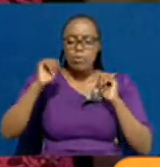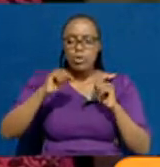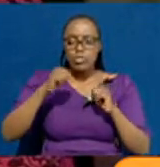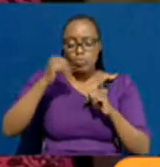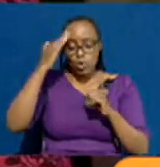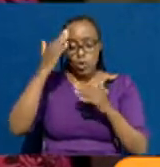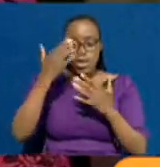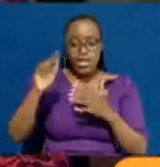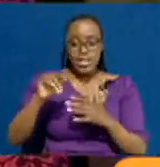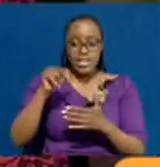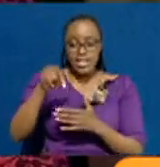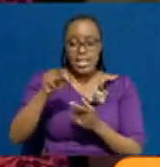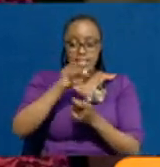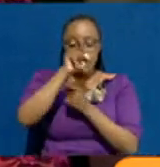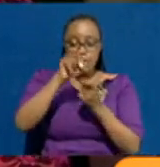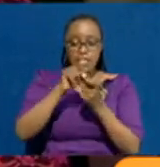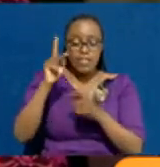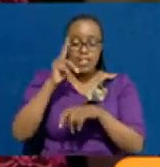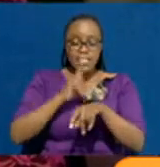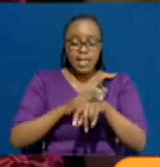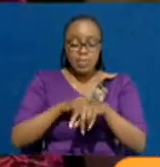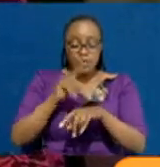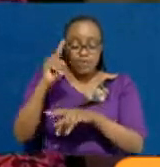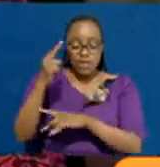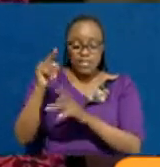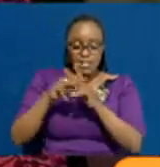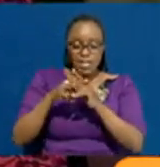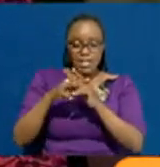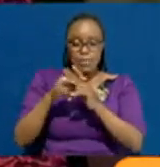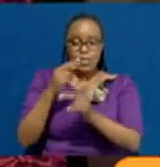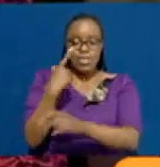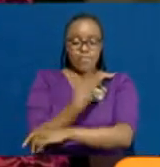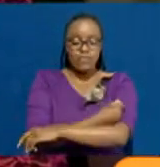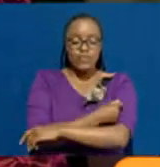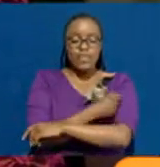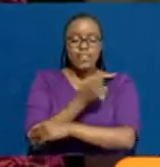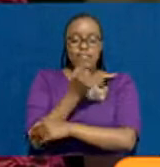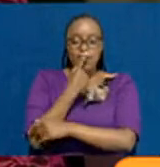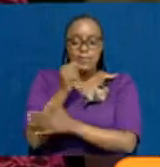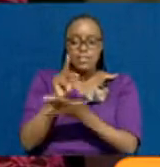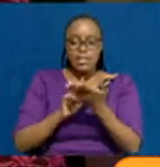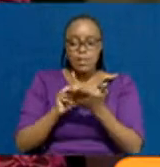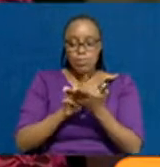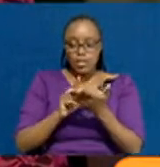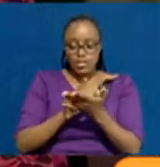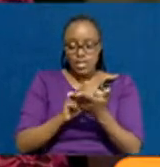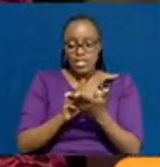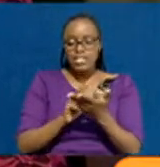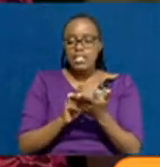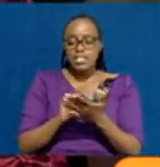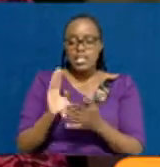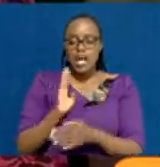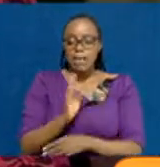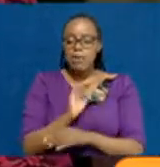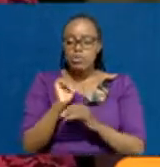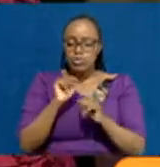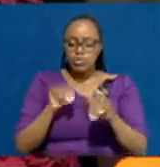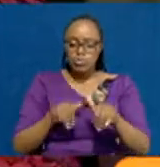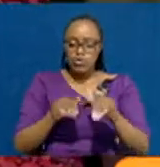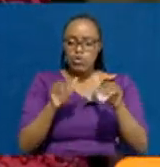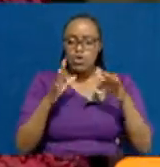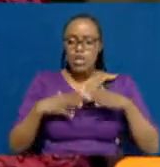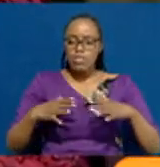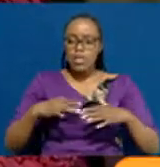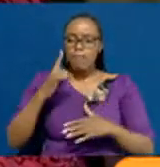And in Kenya particularly, when we deployed the vaccine, the Pharmacy and Poisons Board, through the Chanjo system, was able to track people